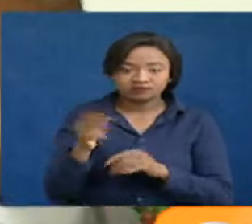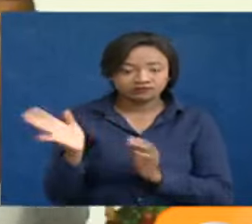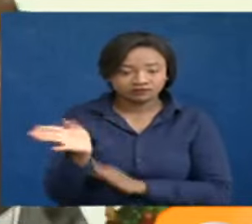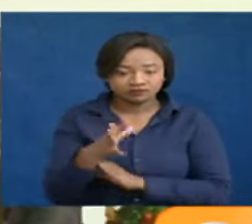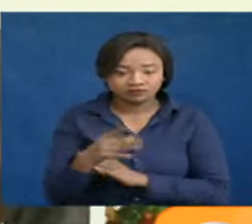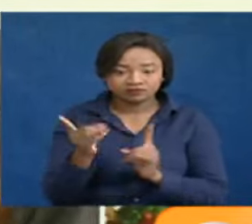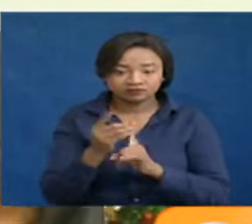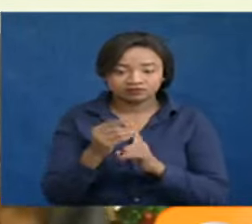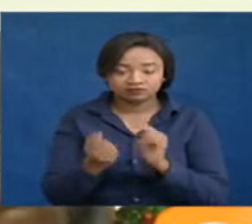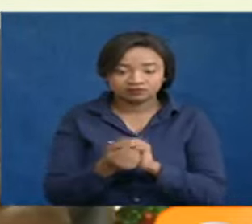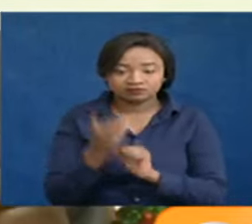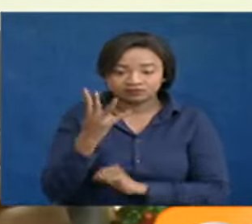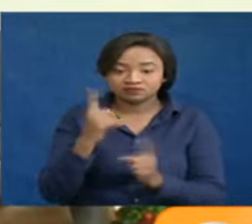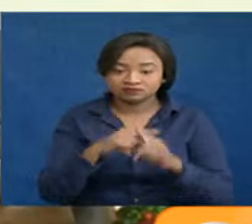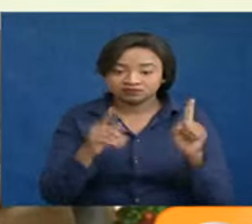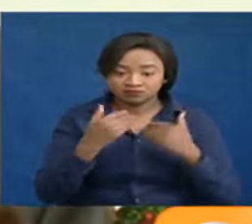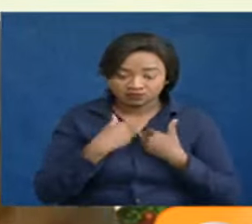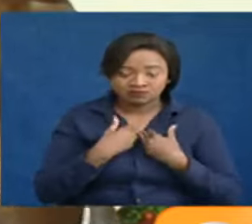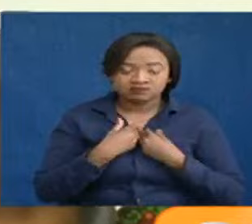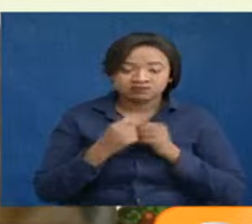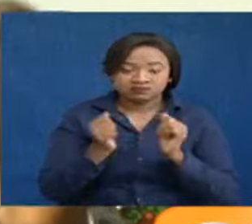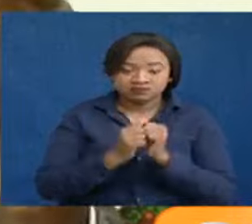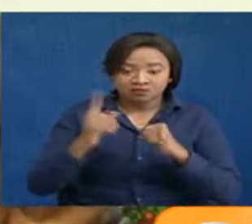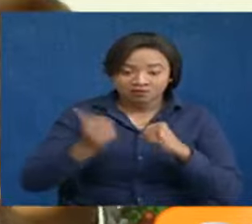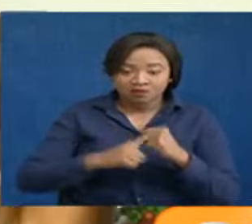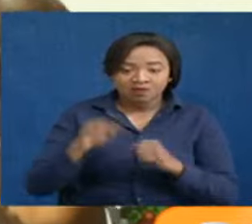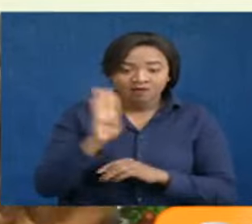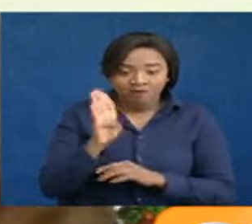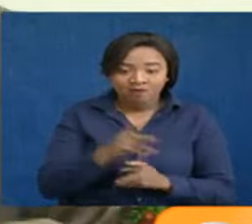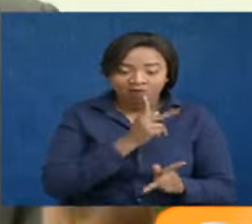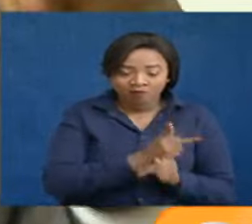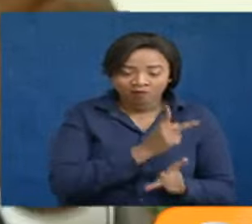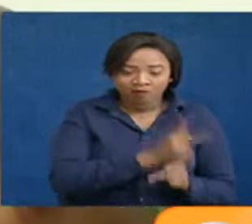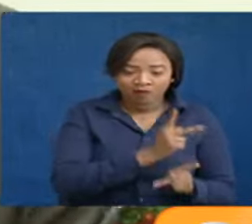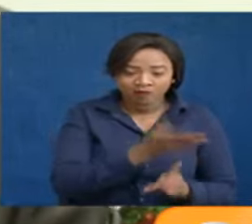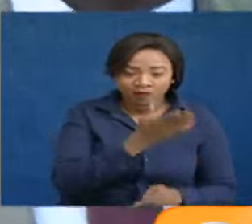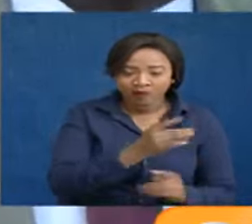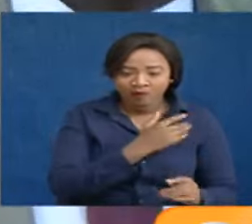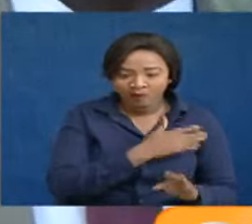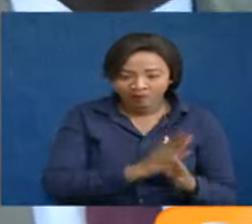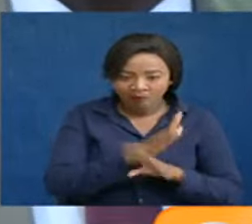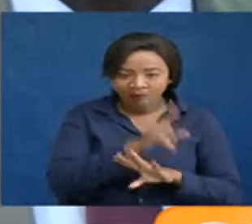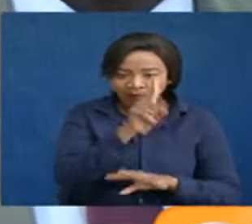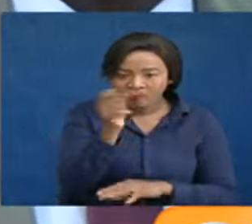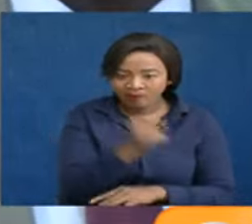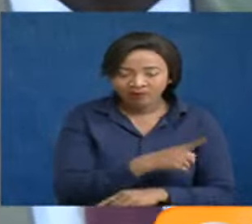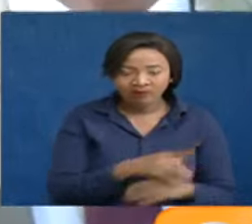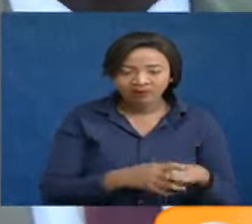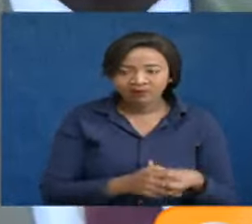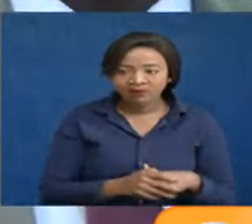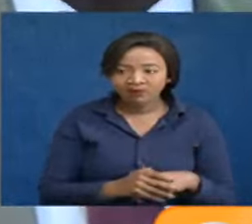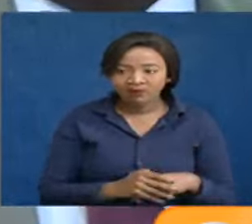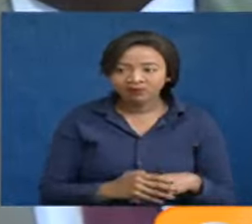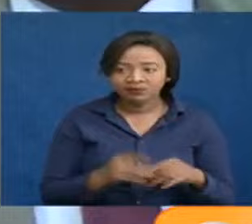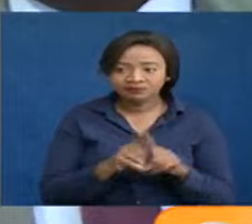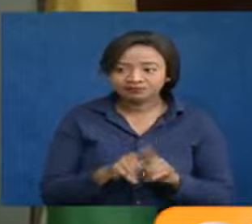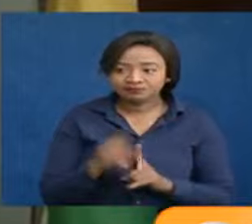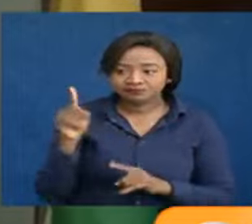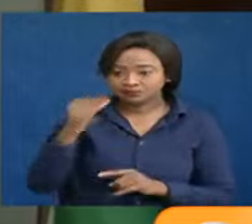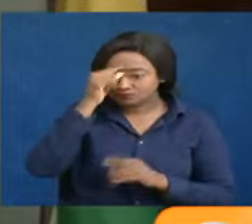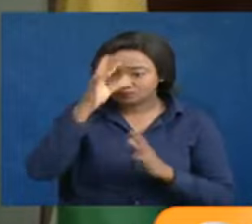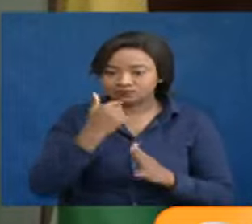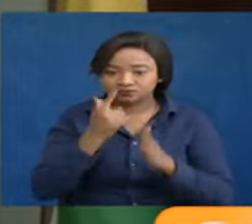But there is 16 billion. Which has stayed in the CRF account for over a month. Governors have also faulted the controller of budget